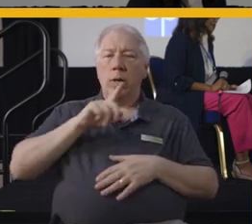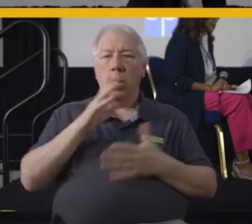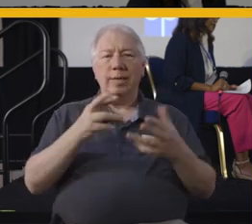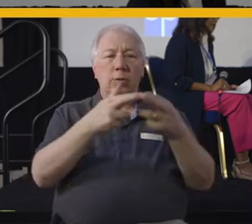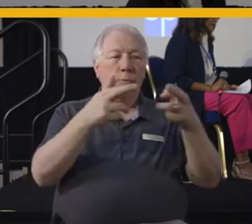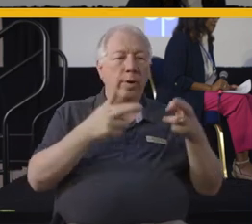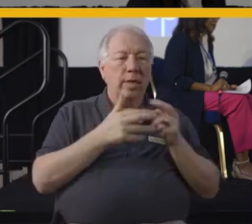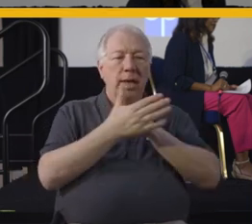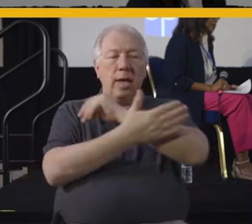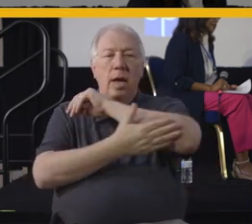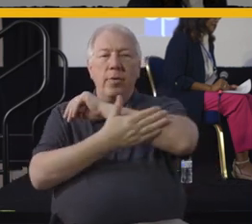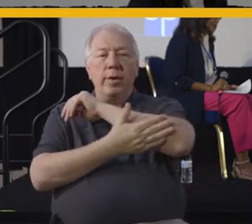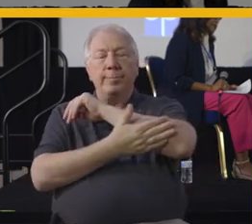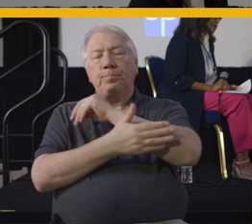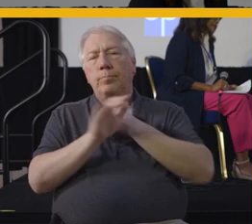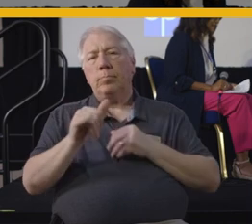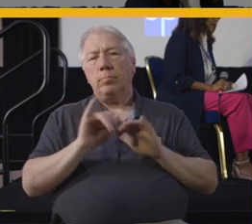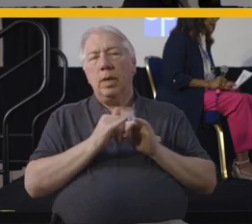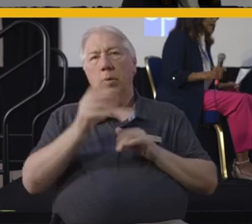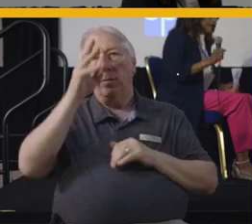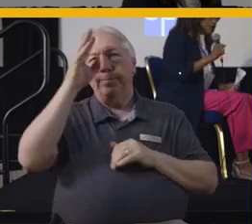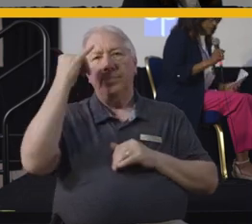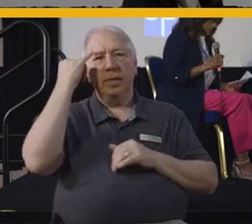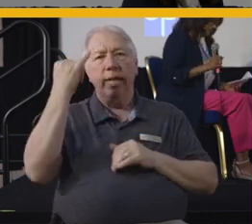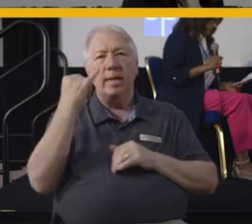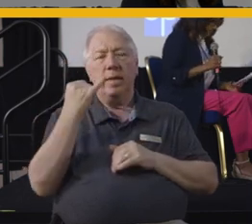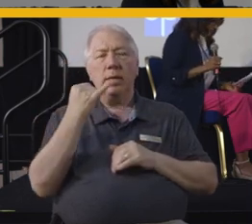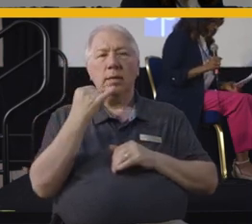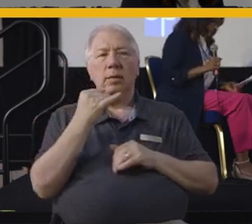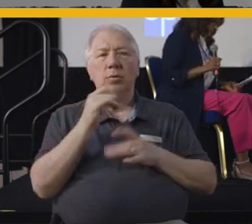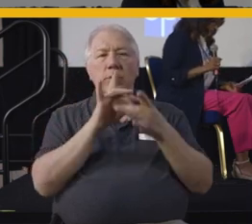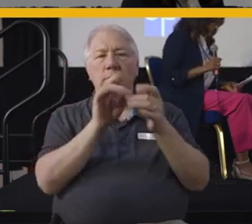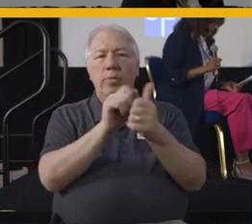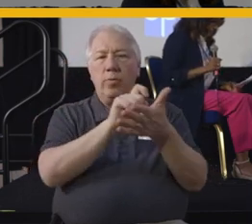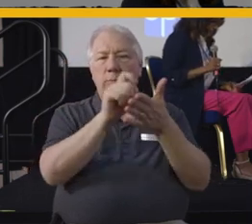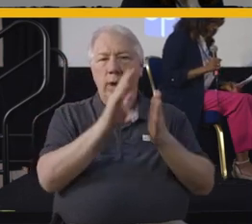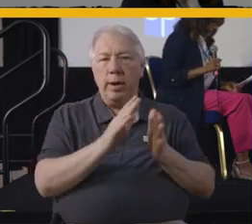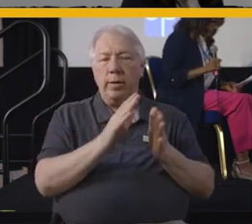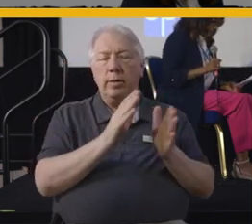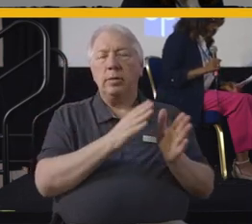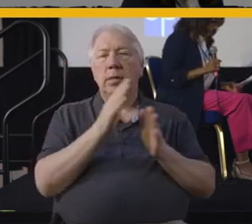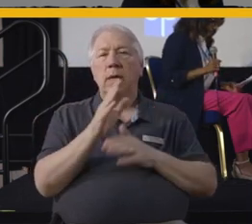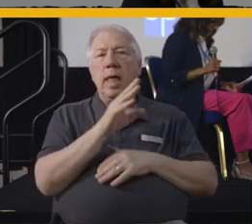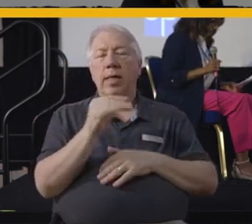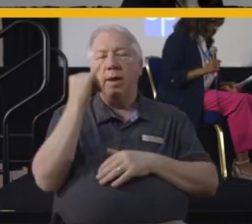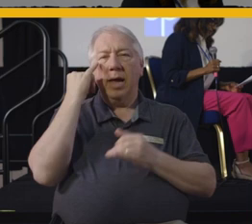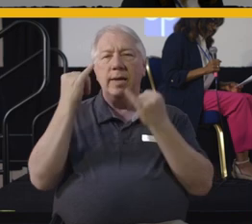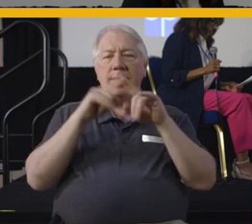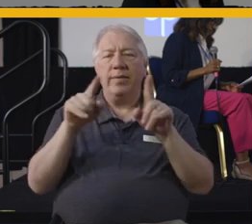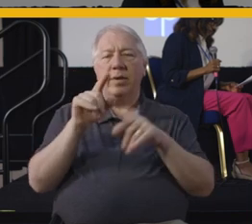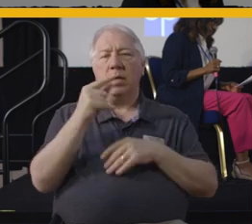as a country. So that's how we came up with the idea to do writers, and then we had the idea to do, you know,